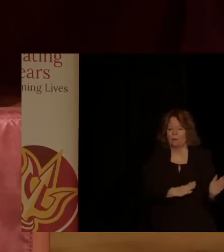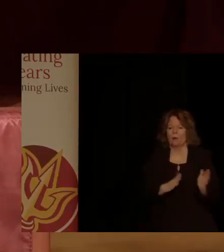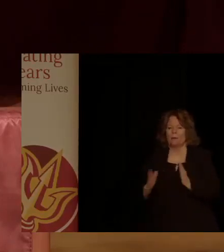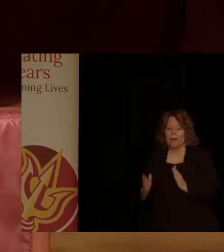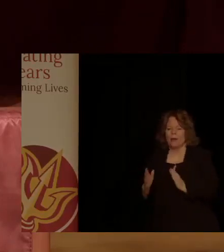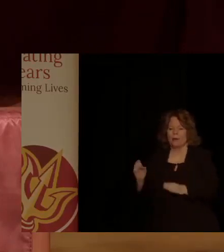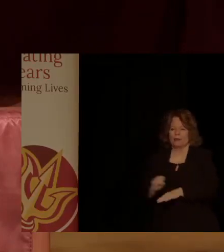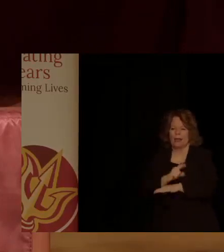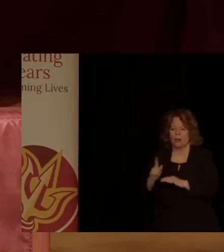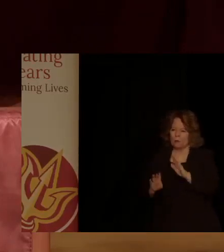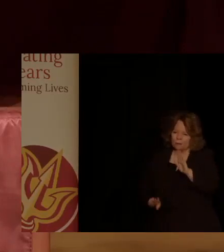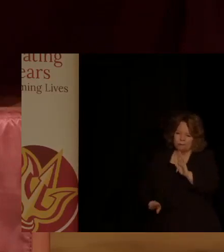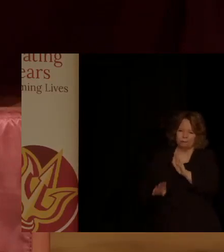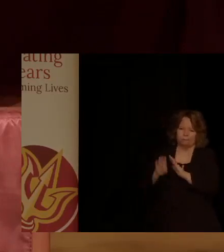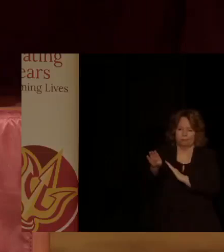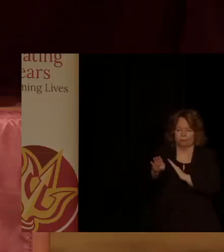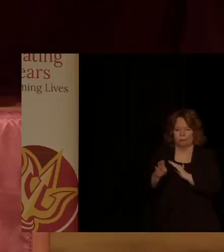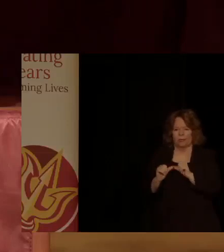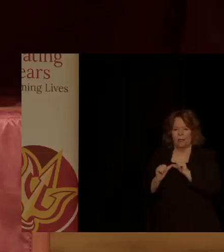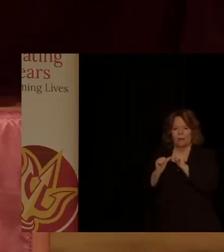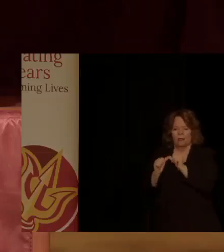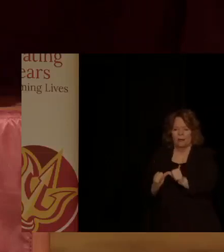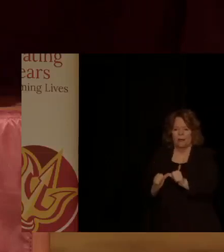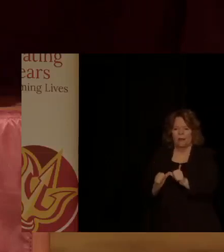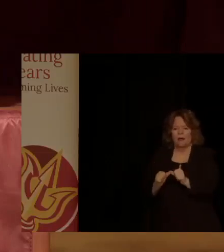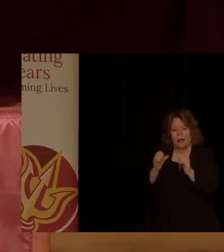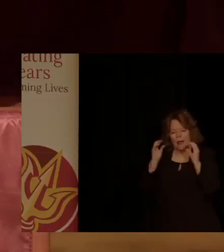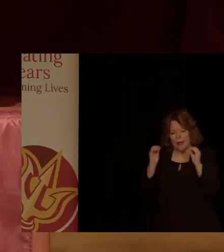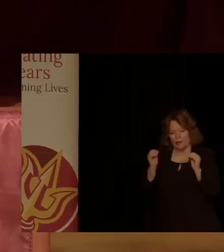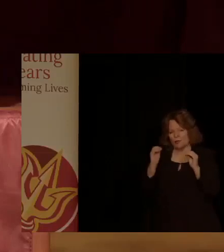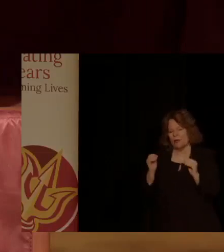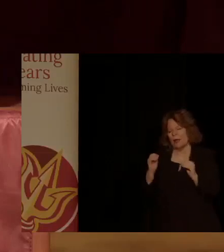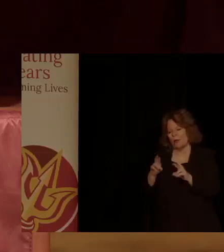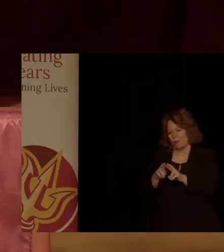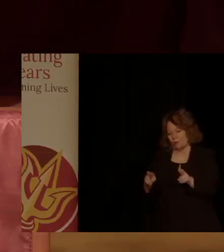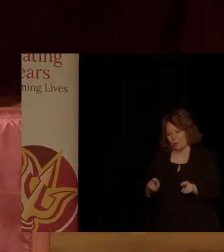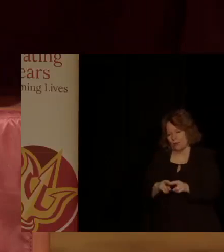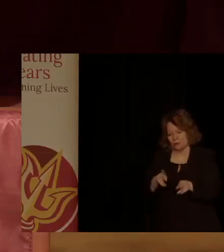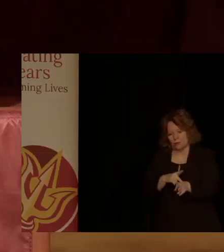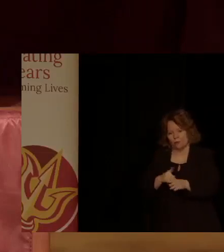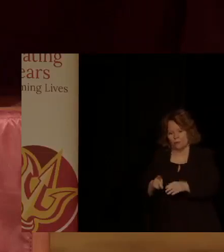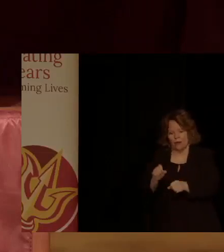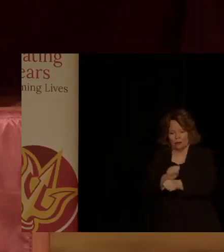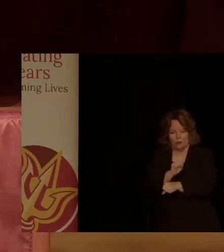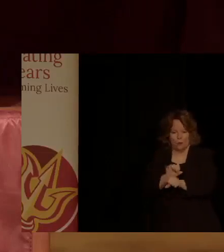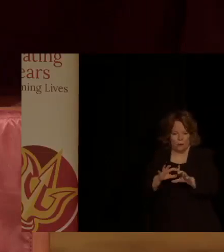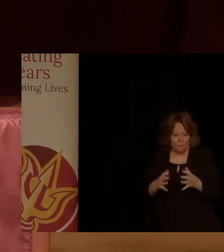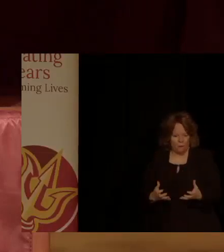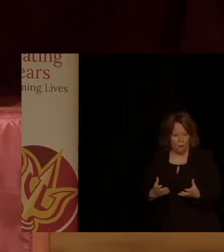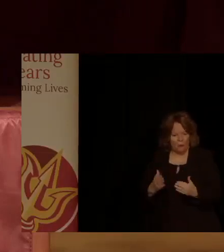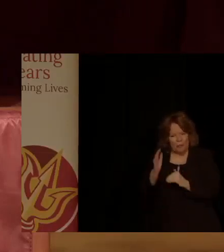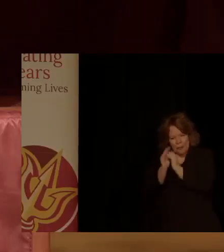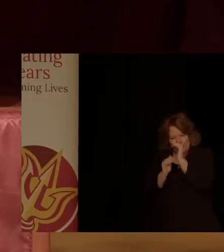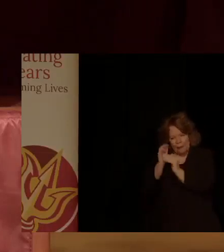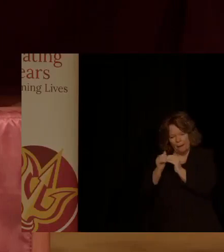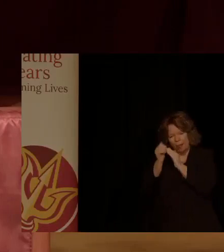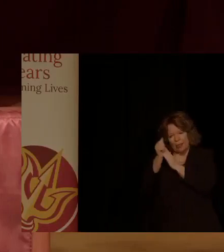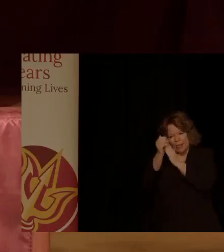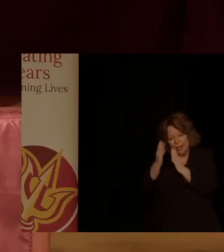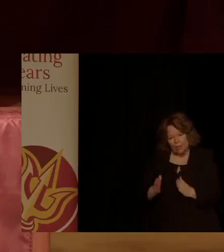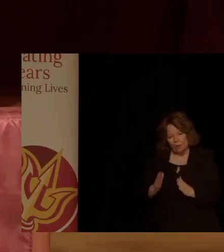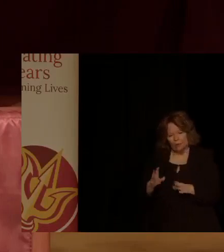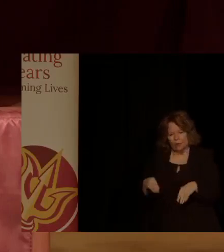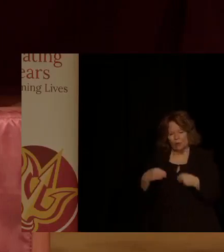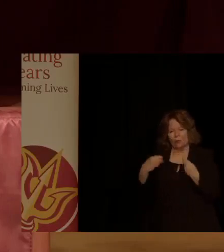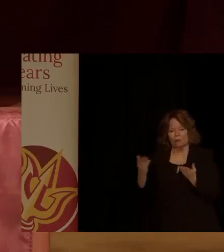forward by continuing to educate the region's professional workforce and building leaders who serve from